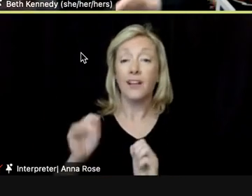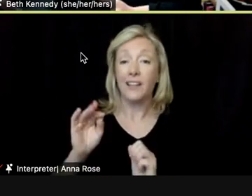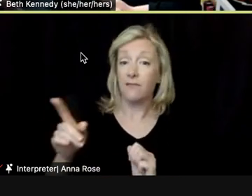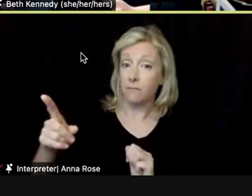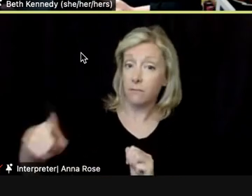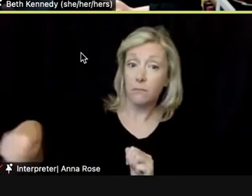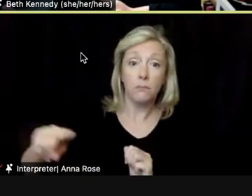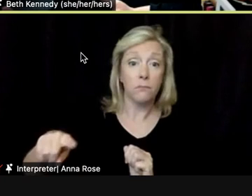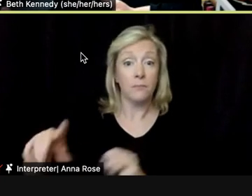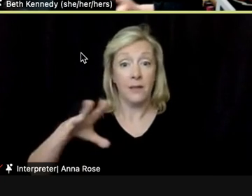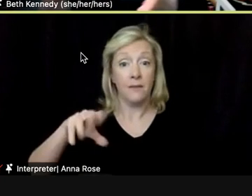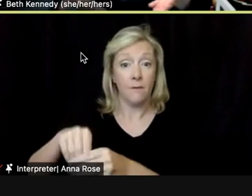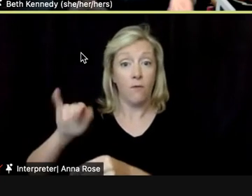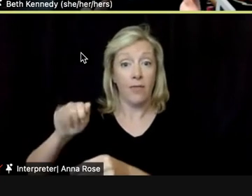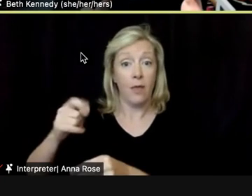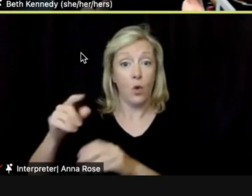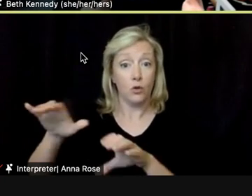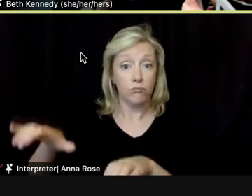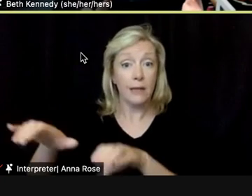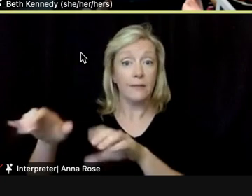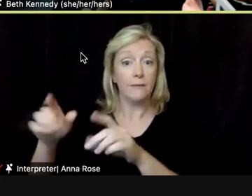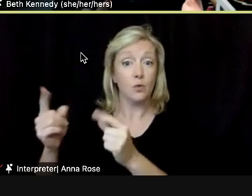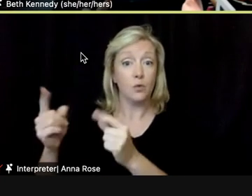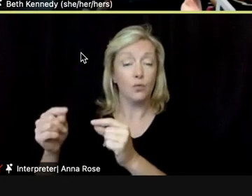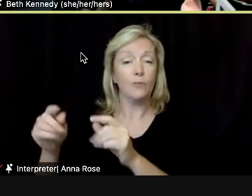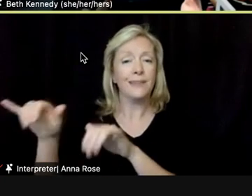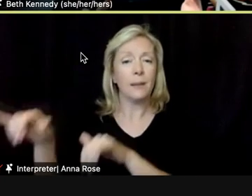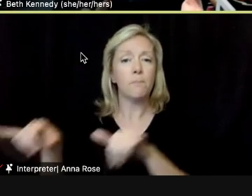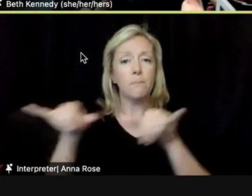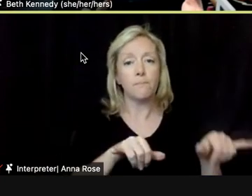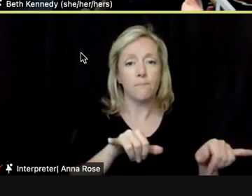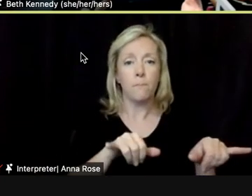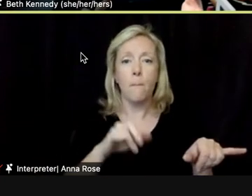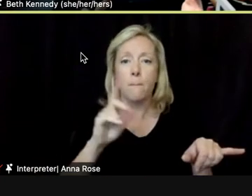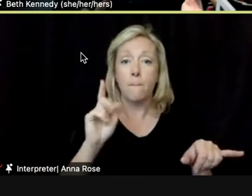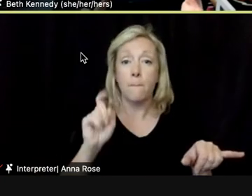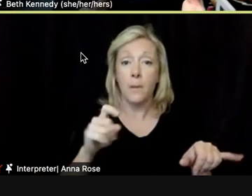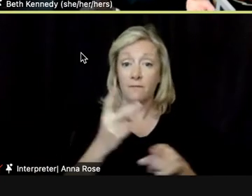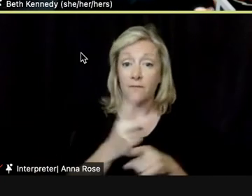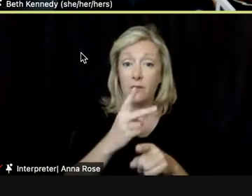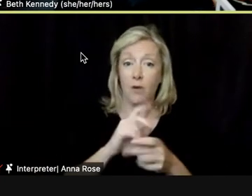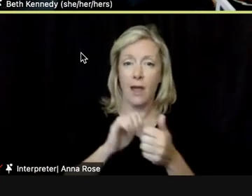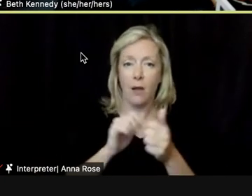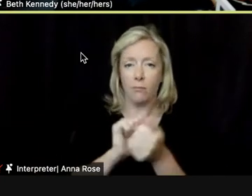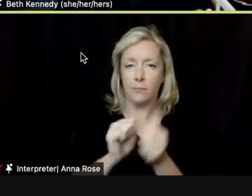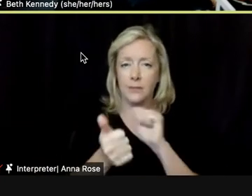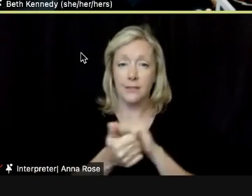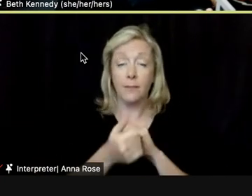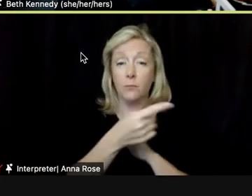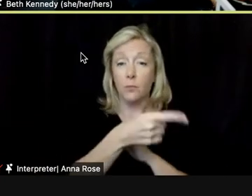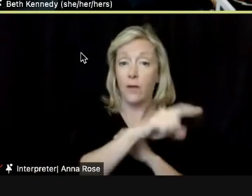doing. Let's see what adaptations we can make for this person so that they can be as engaged